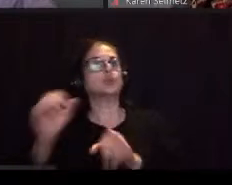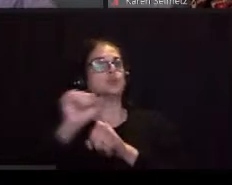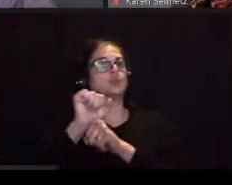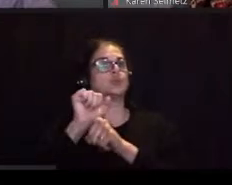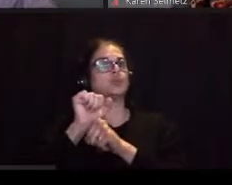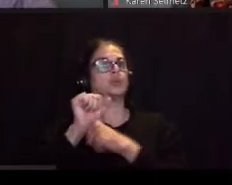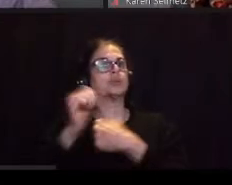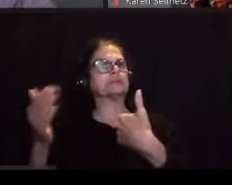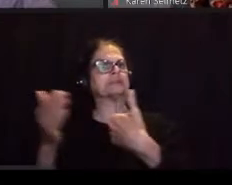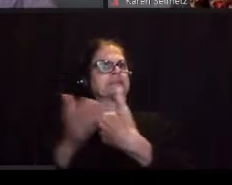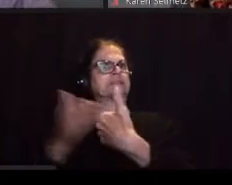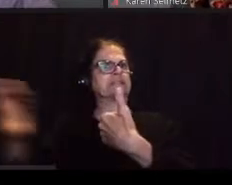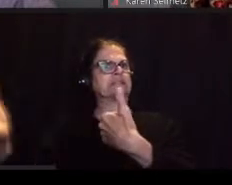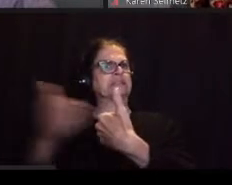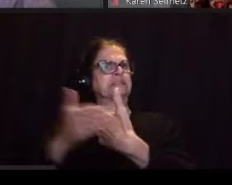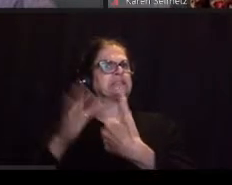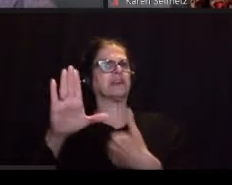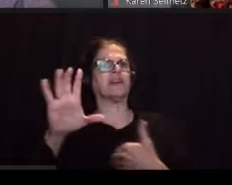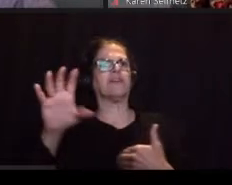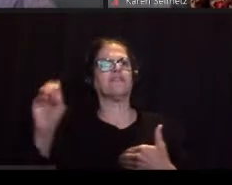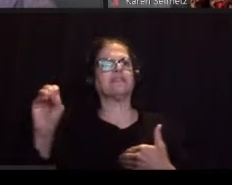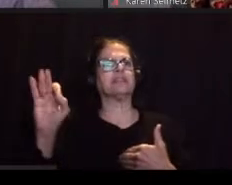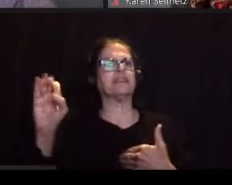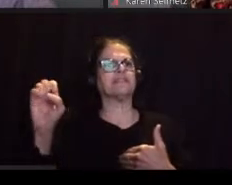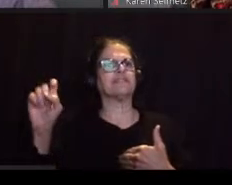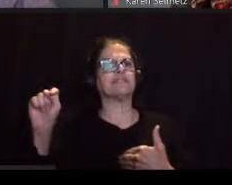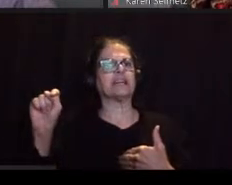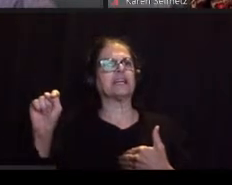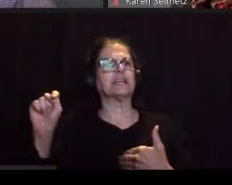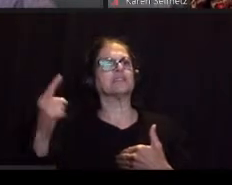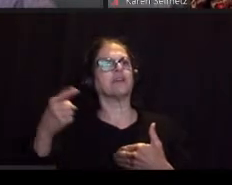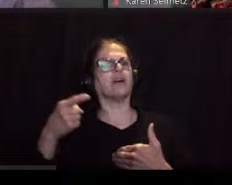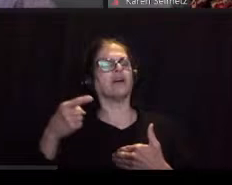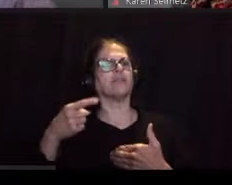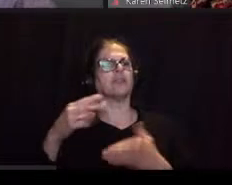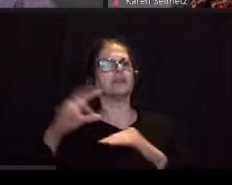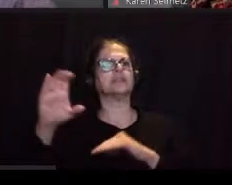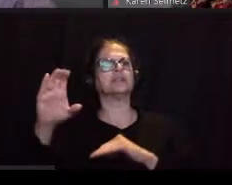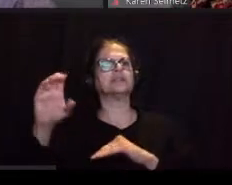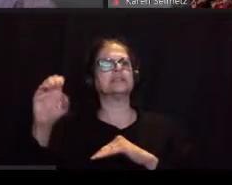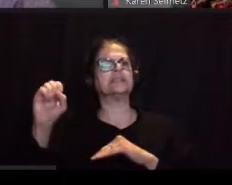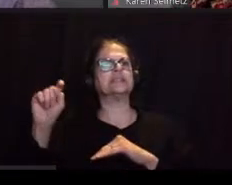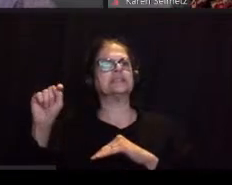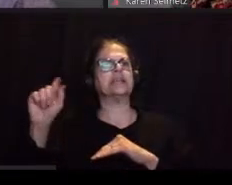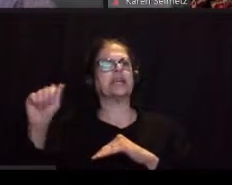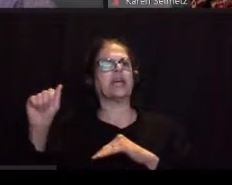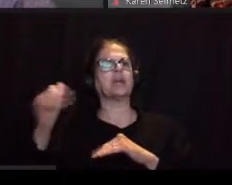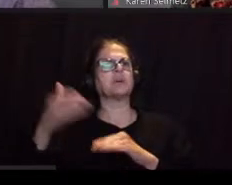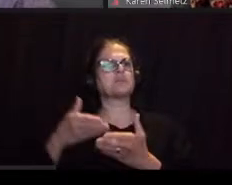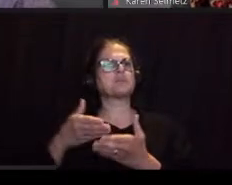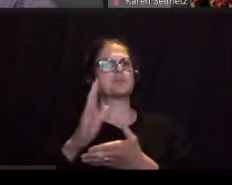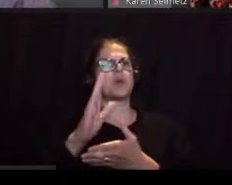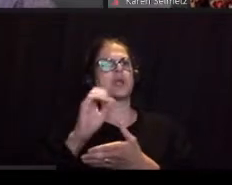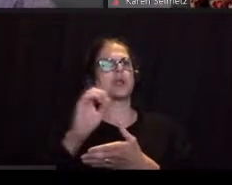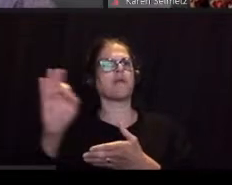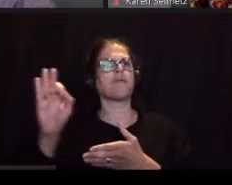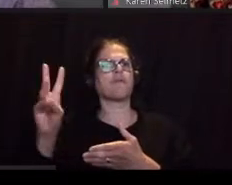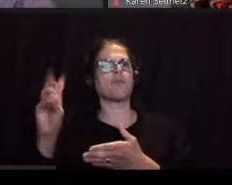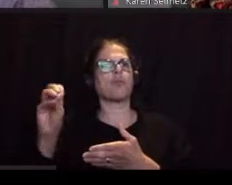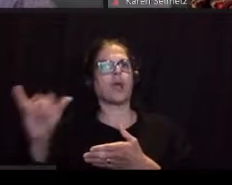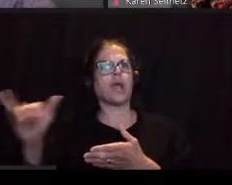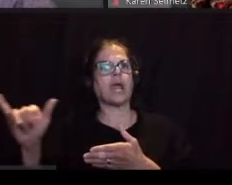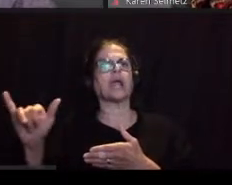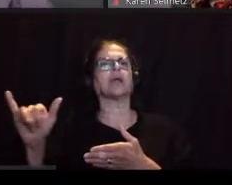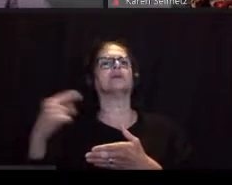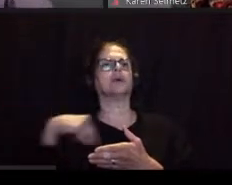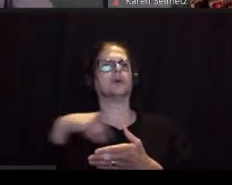right-of-way. The CTA enrolls these businesses in the program and then prorates the cost of the insurance across capital construction projects so